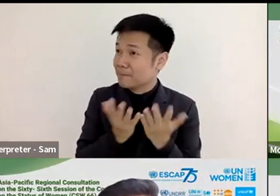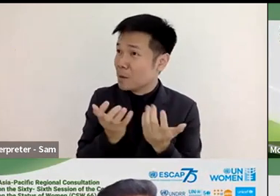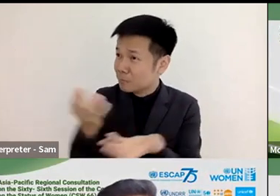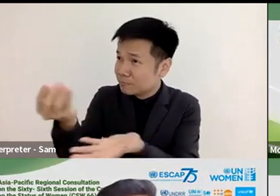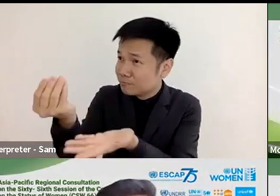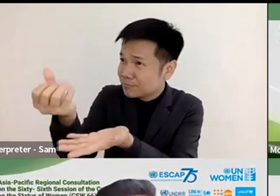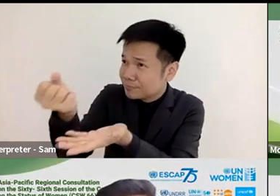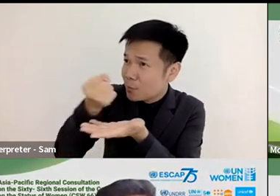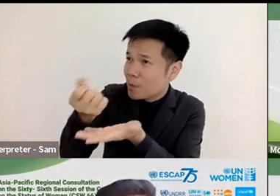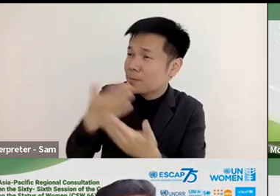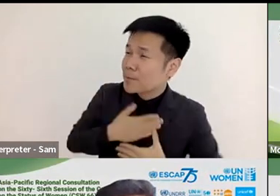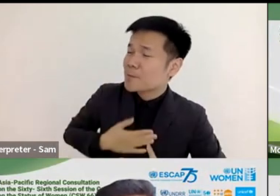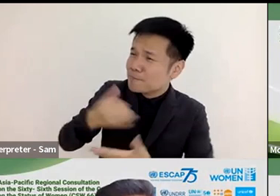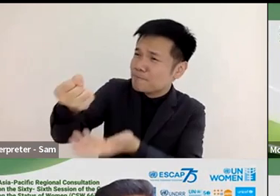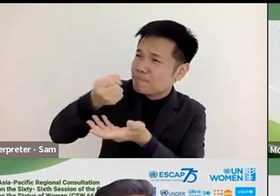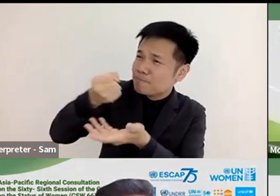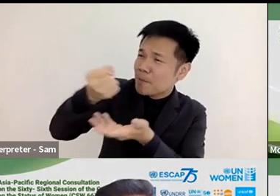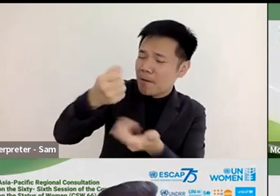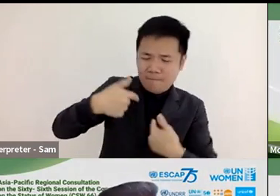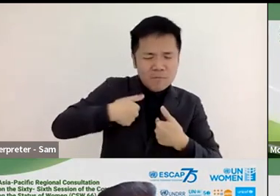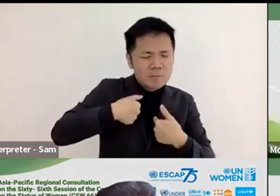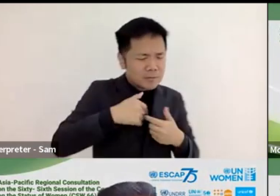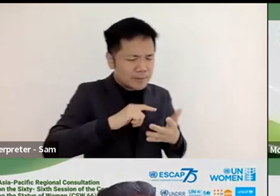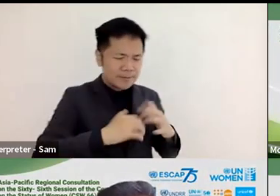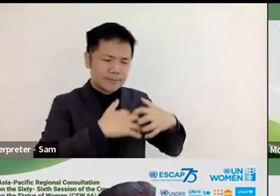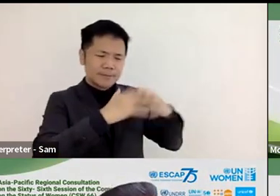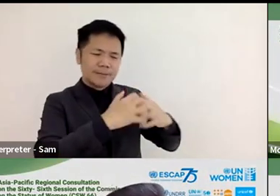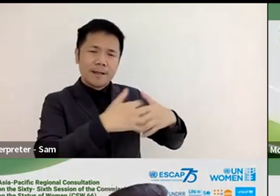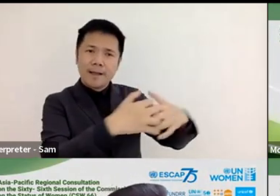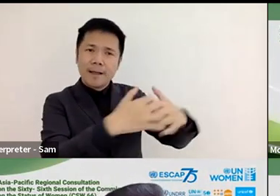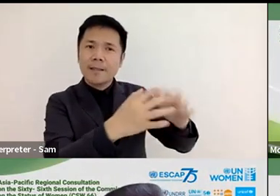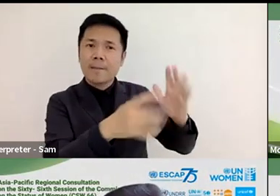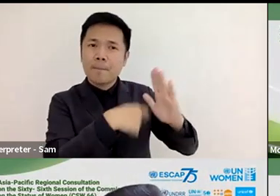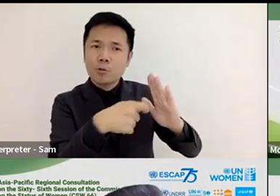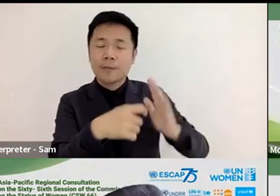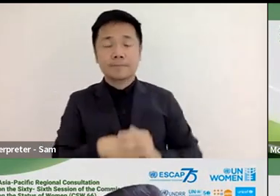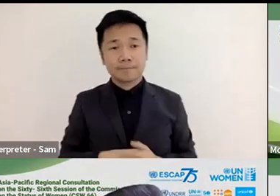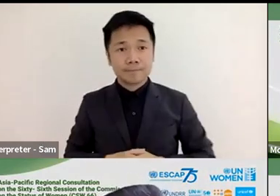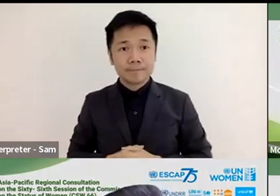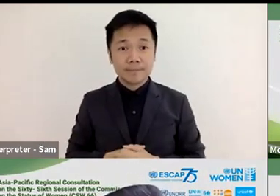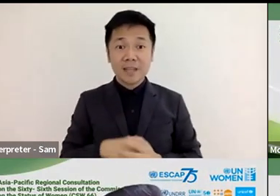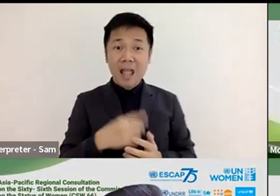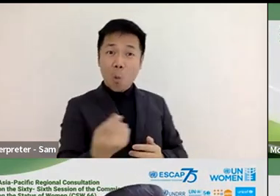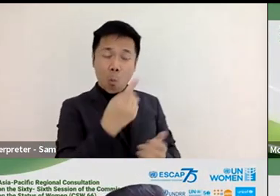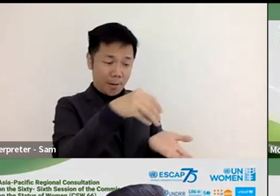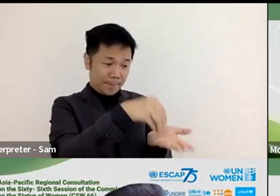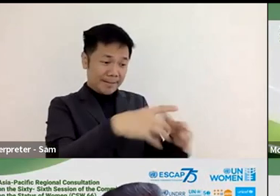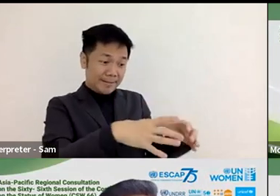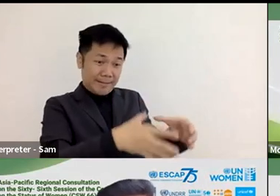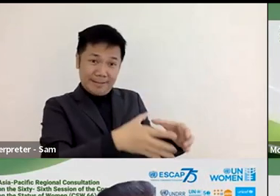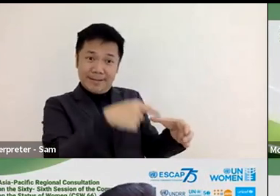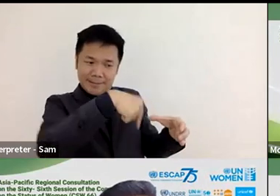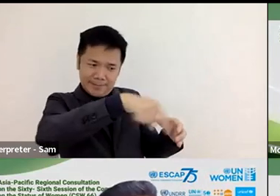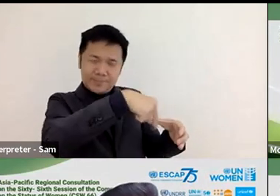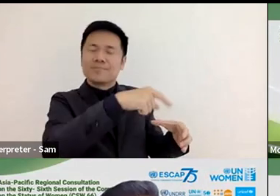loan for their work. And women union in one province already make a plan